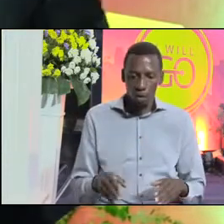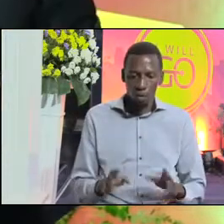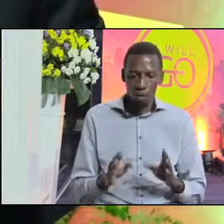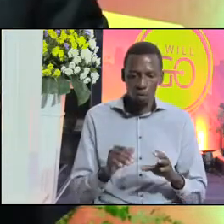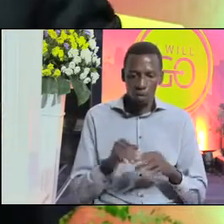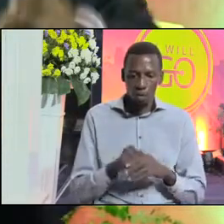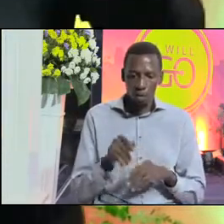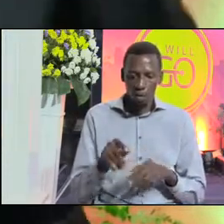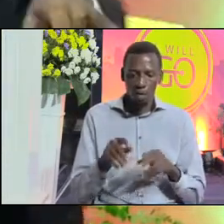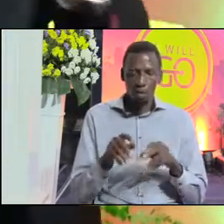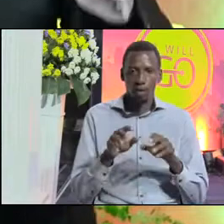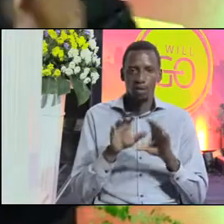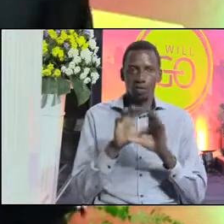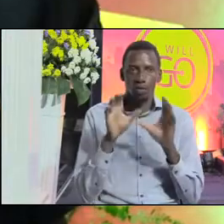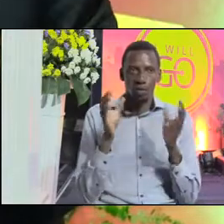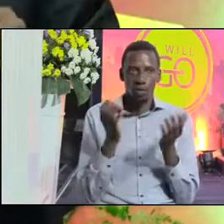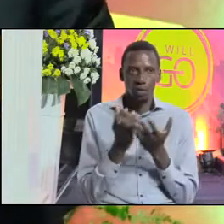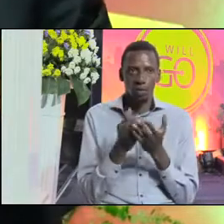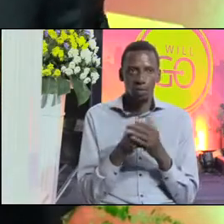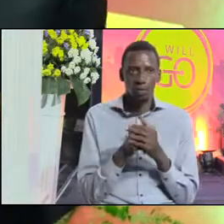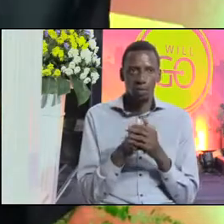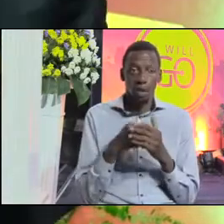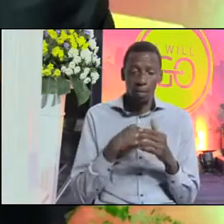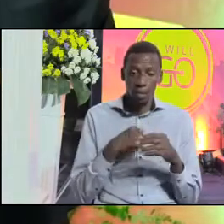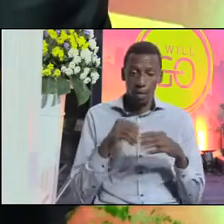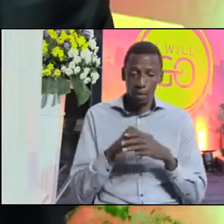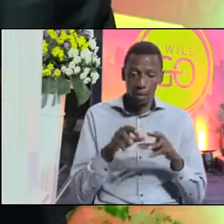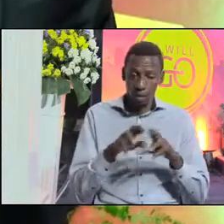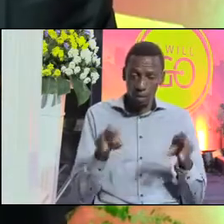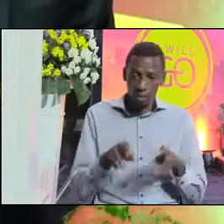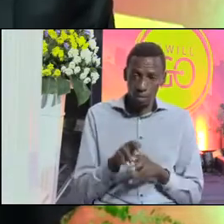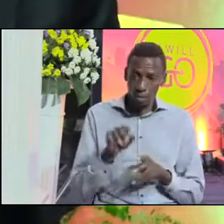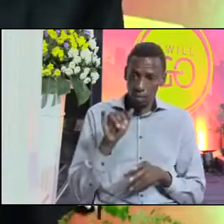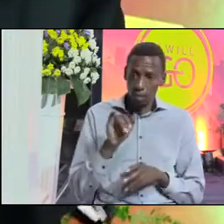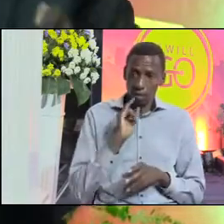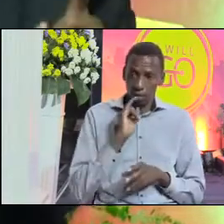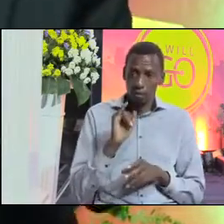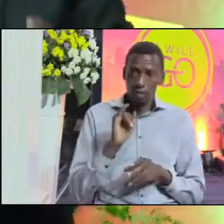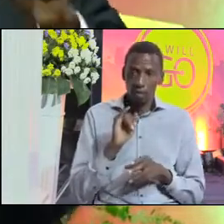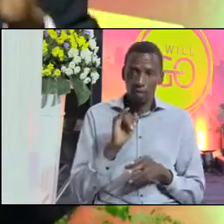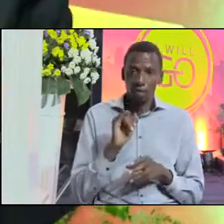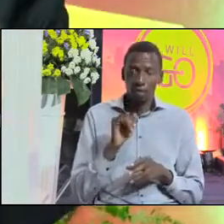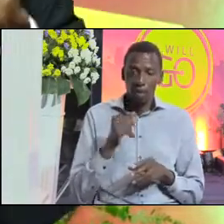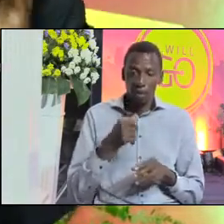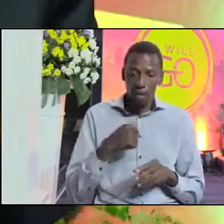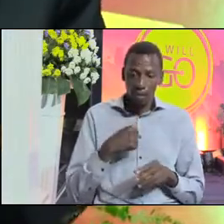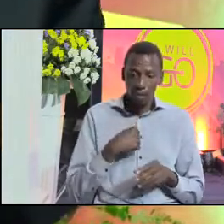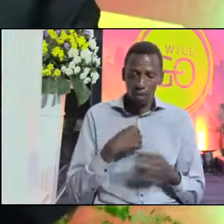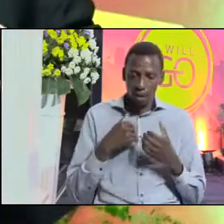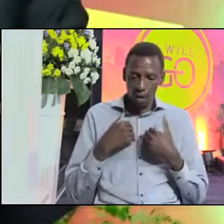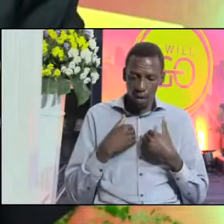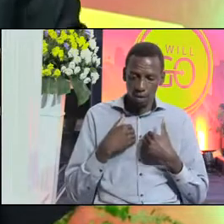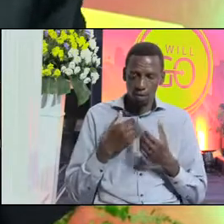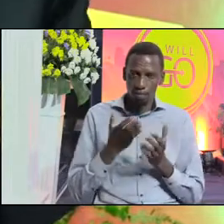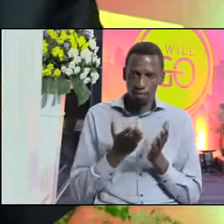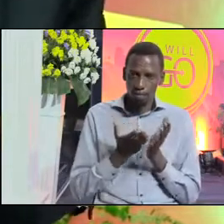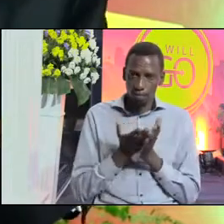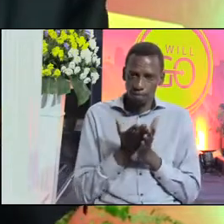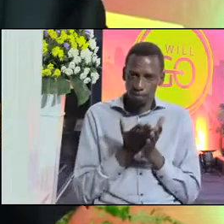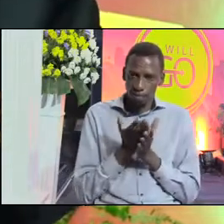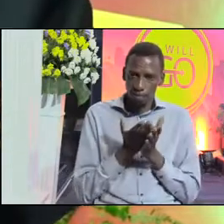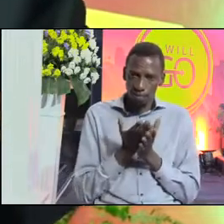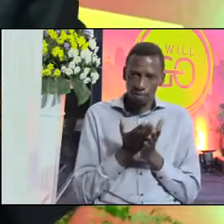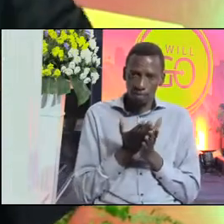I was in the room. That's a miracle. Come on, church. I've gone under a surgeon knife at least